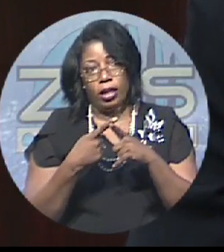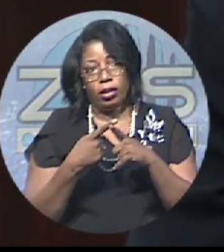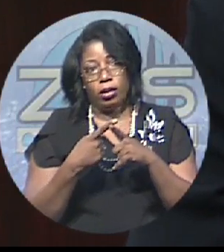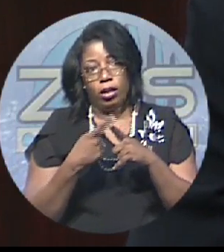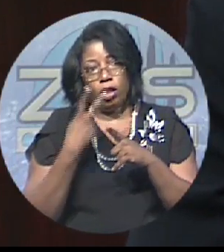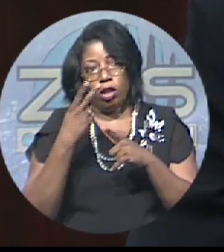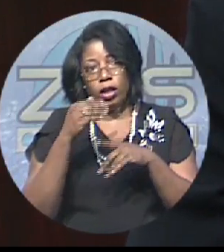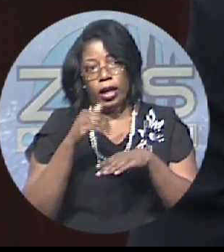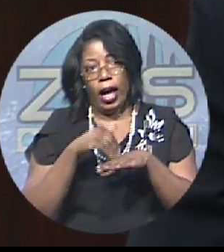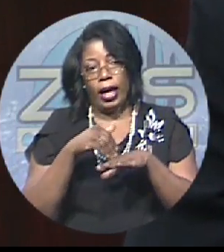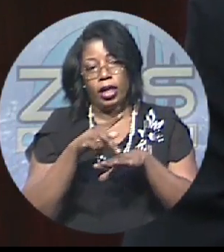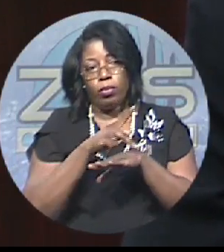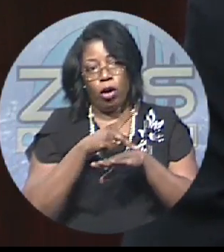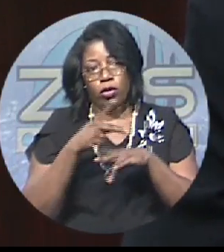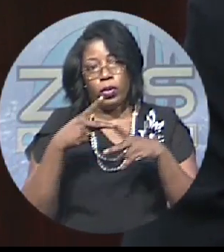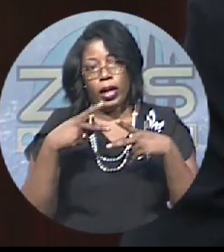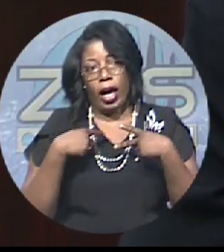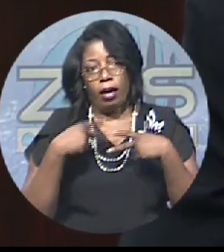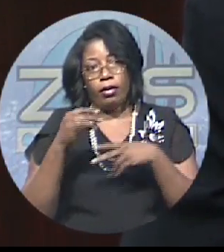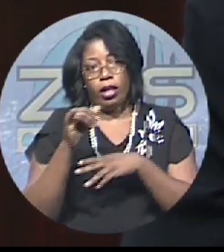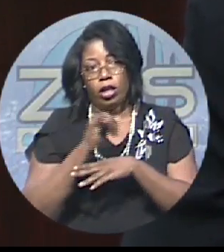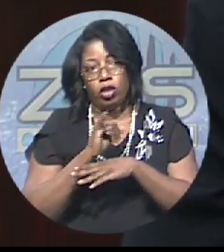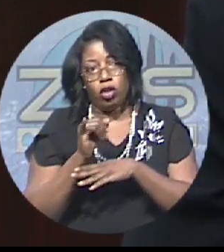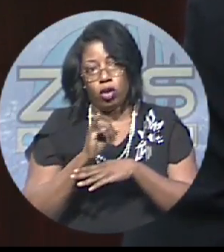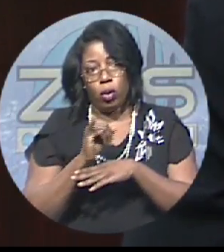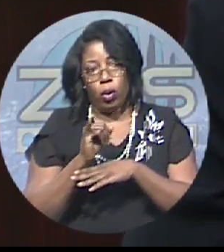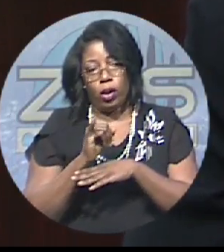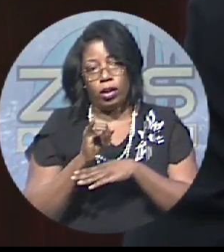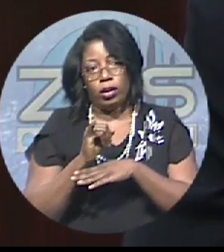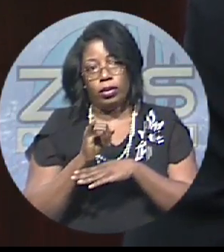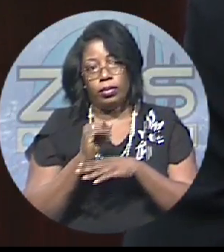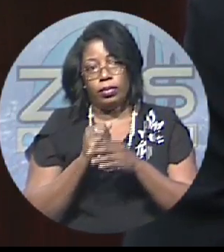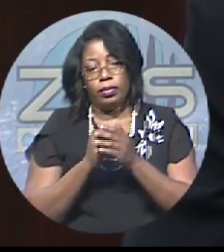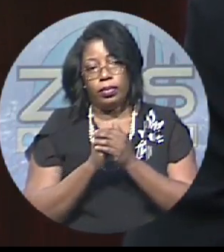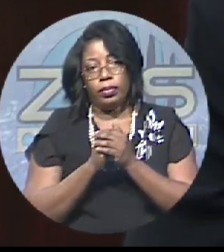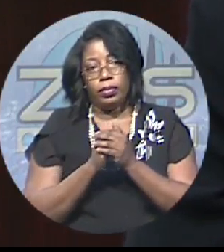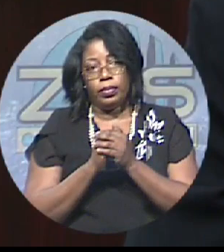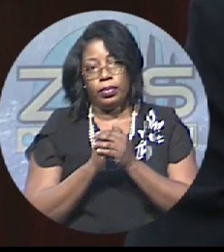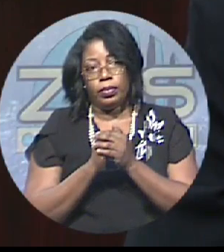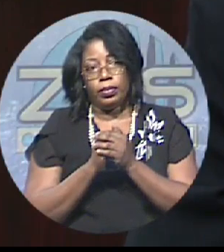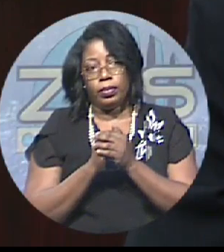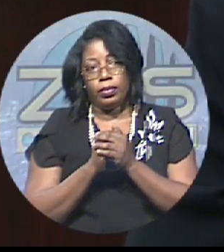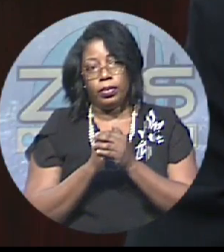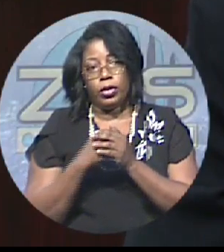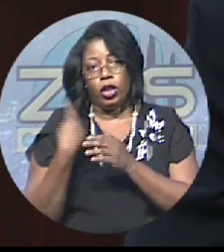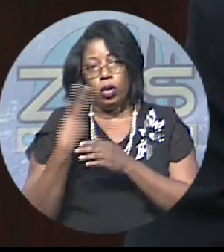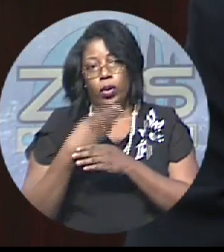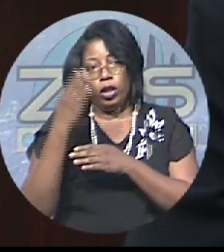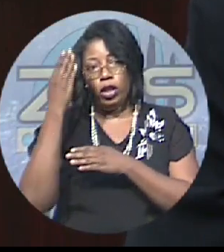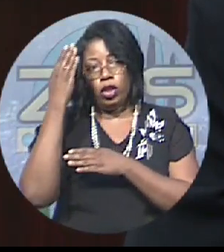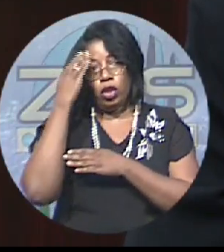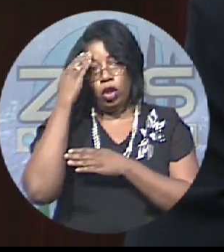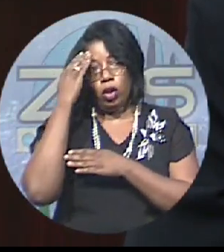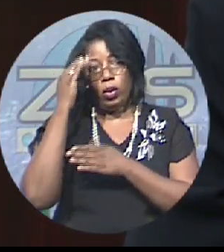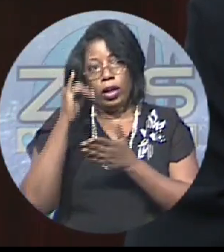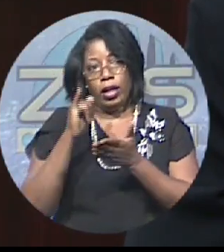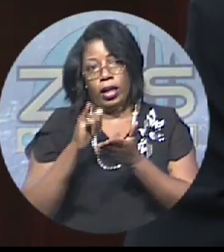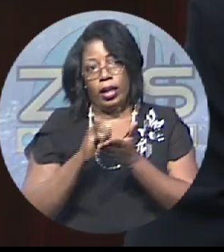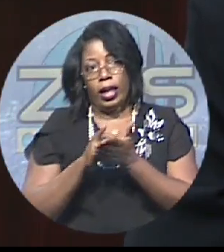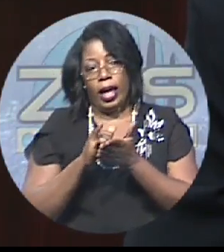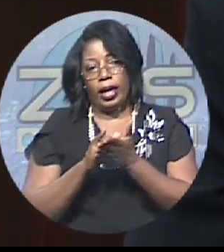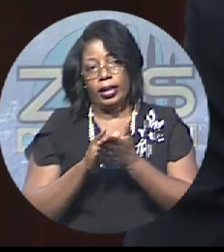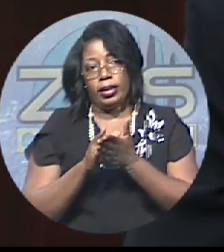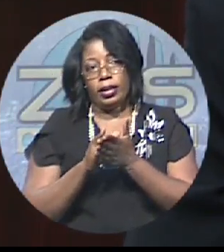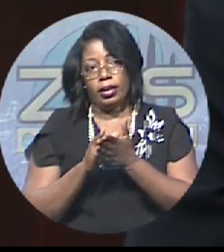the various properties we have insured in the various islands. And we do know that at this very point in